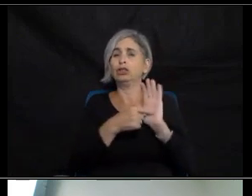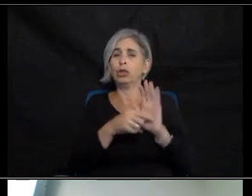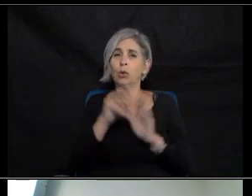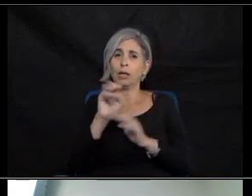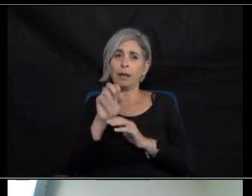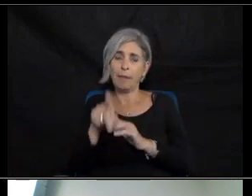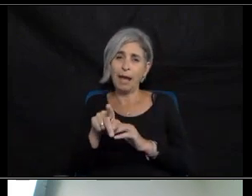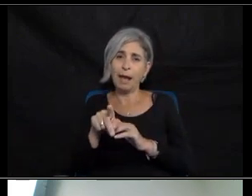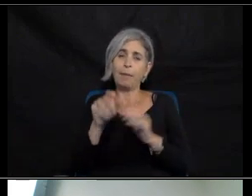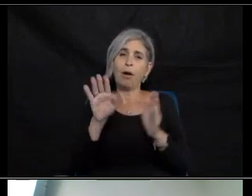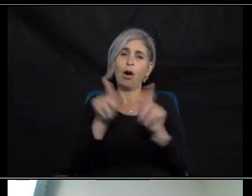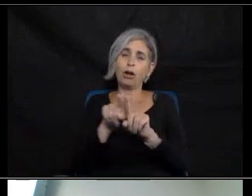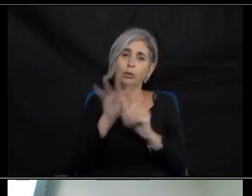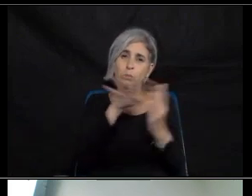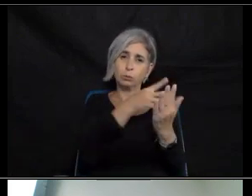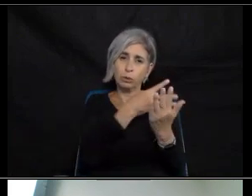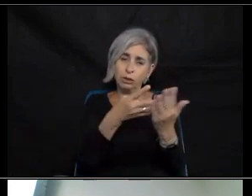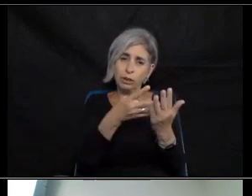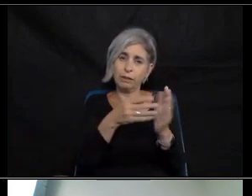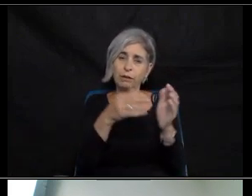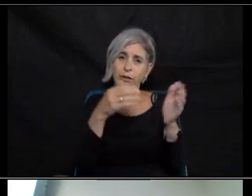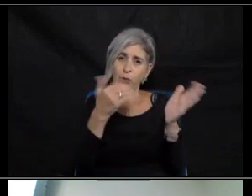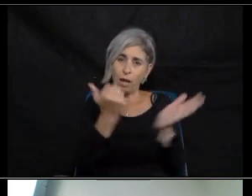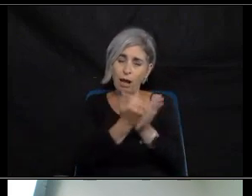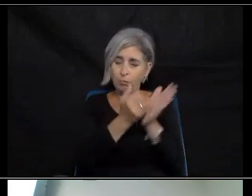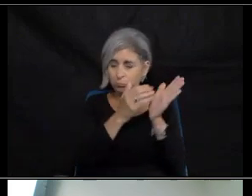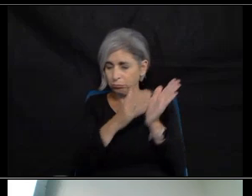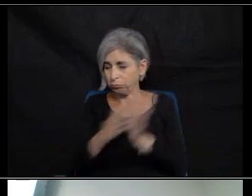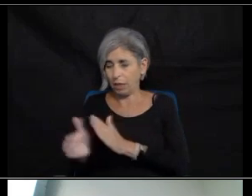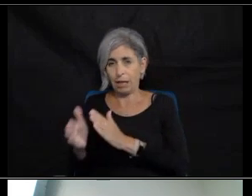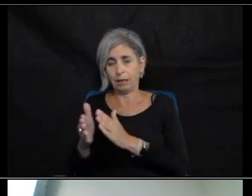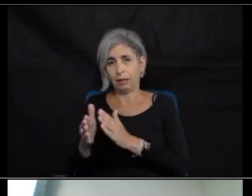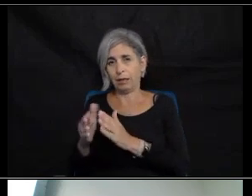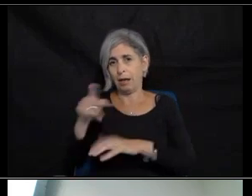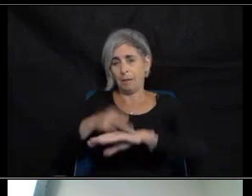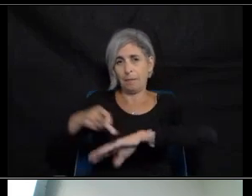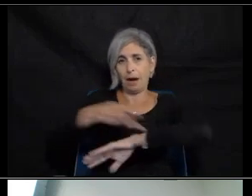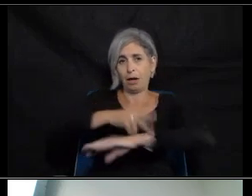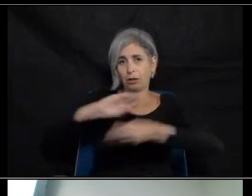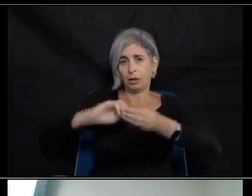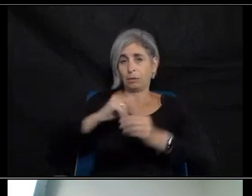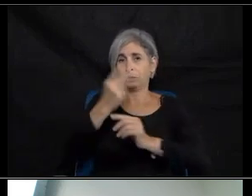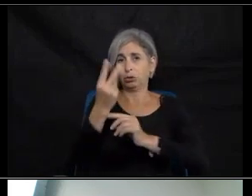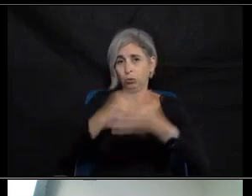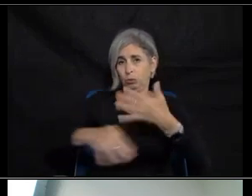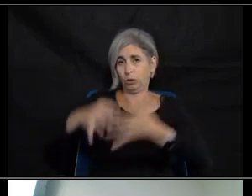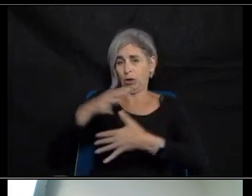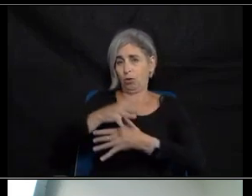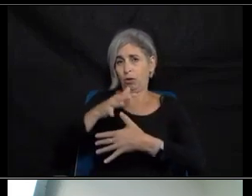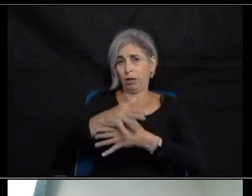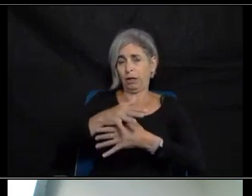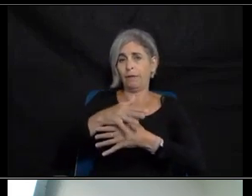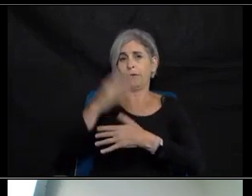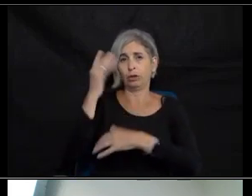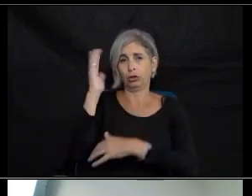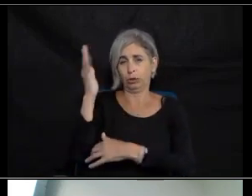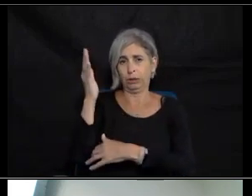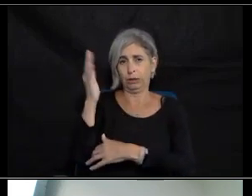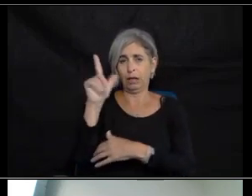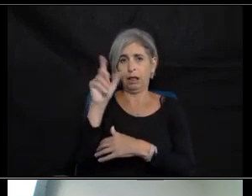with our planning. And in the public input survey, parks were ranked the number two priority for tree planting locations, and low